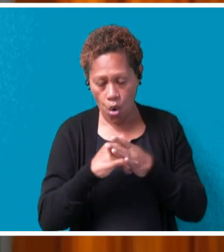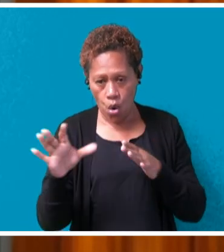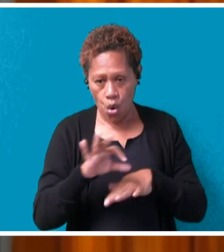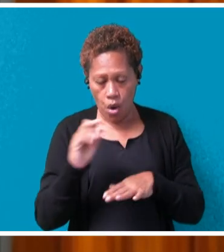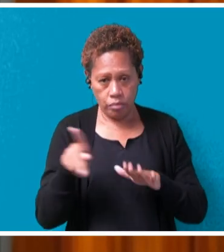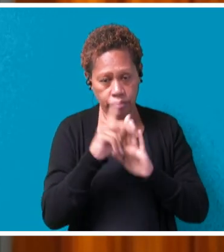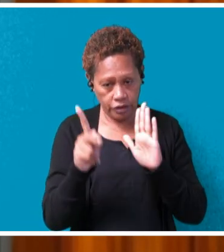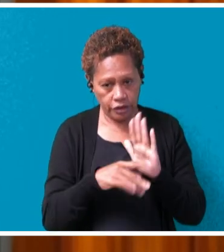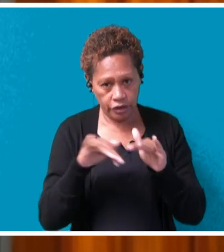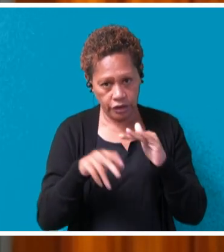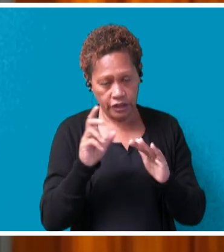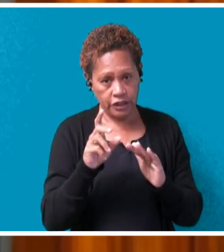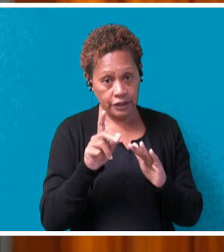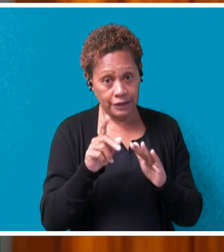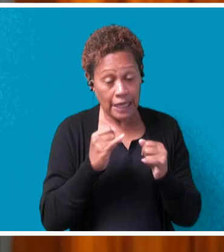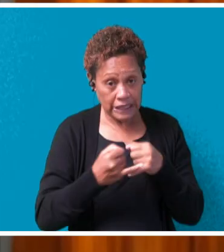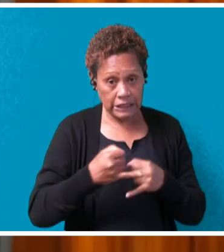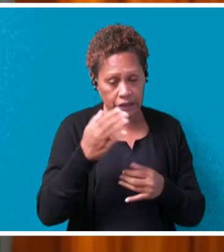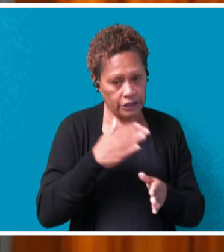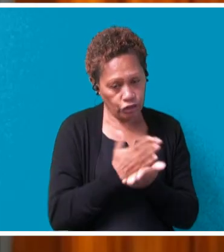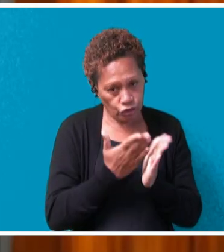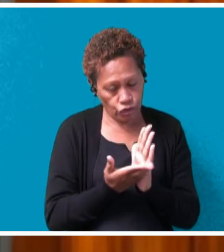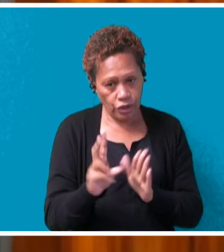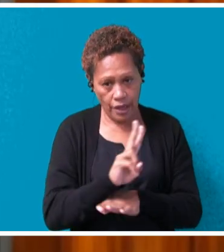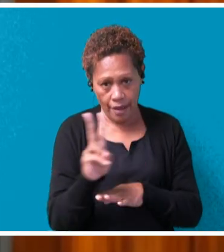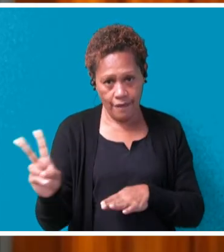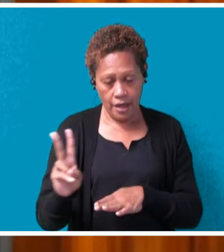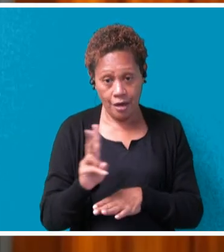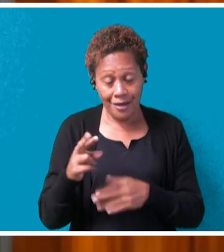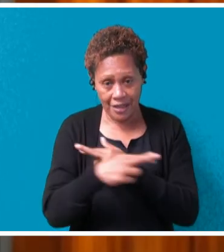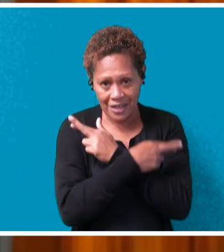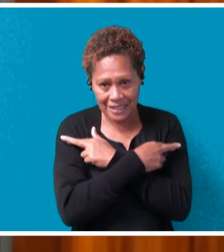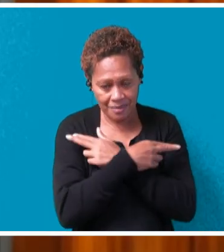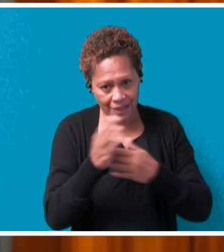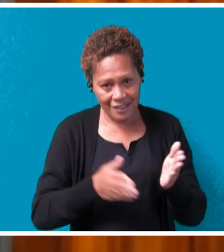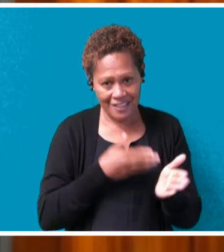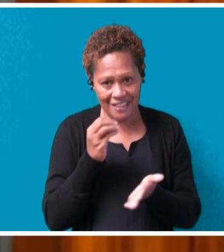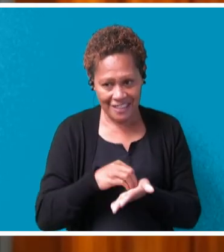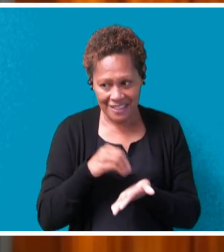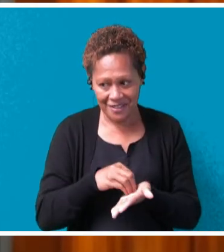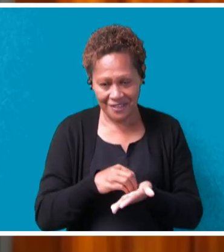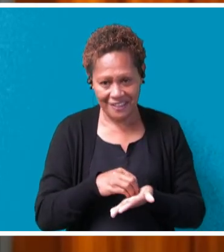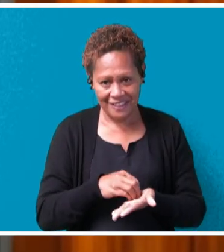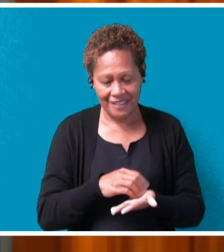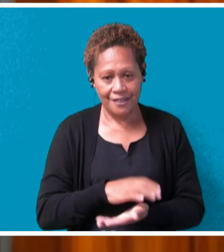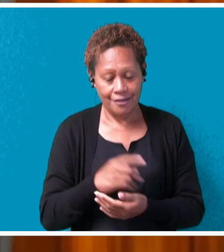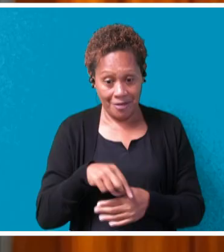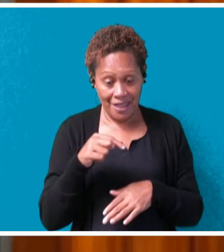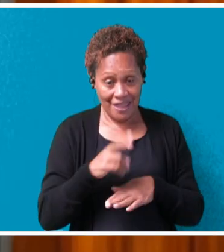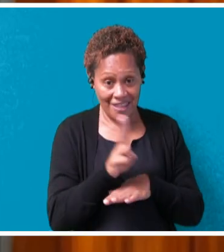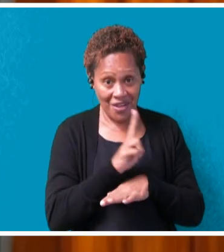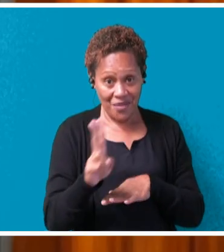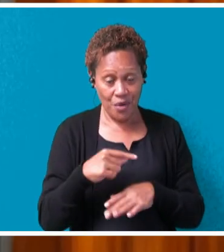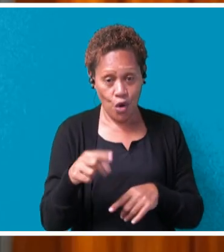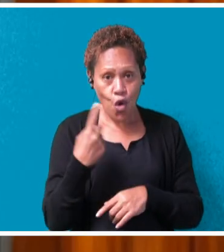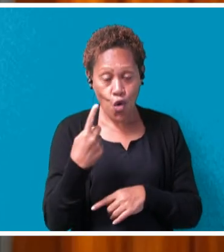institution, but in shared values, faith, compassion, respect, and service, unquote. These values define who we